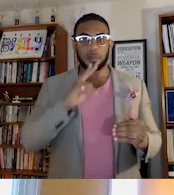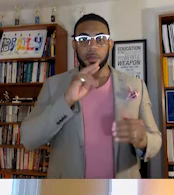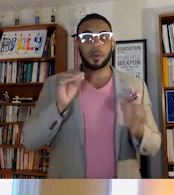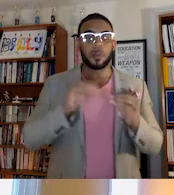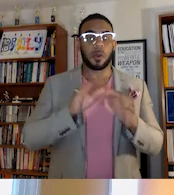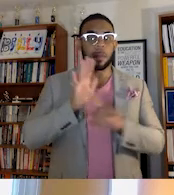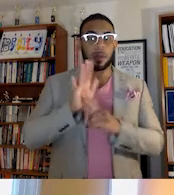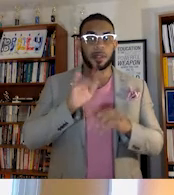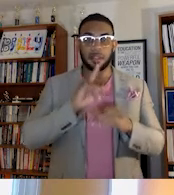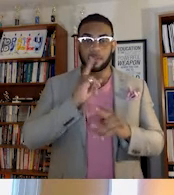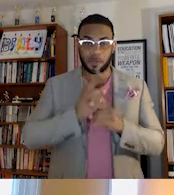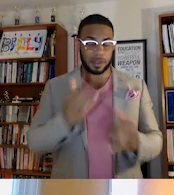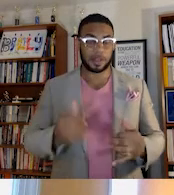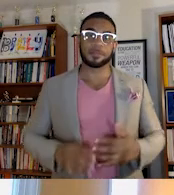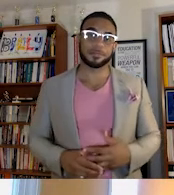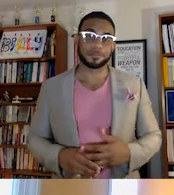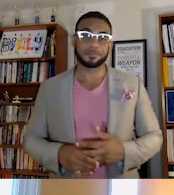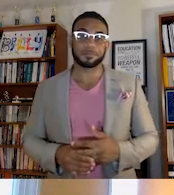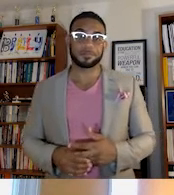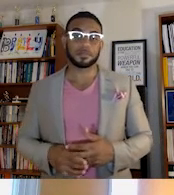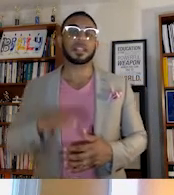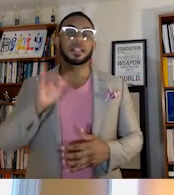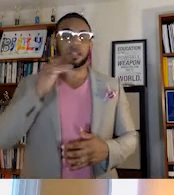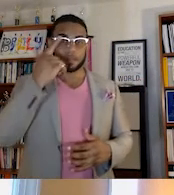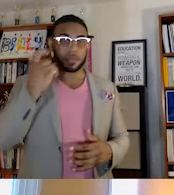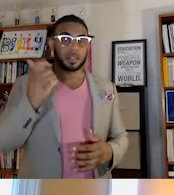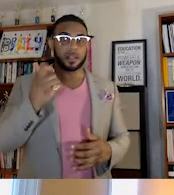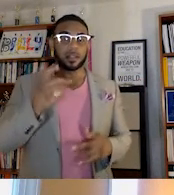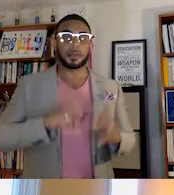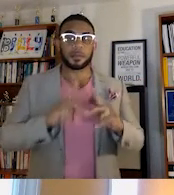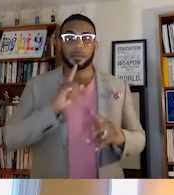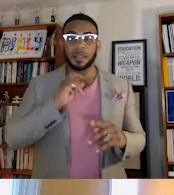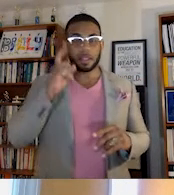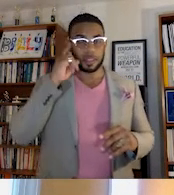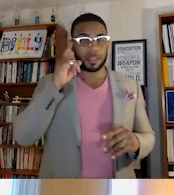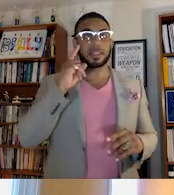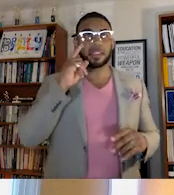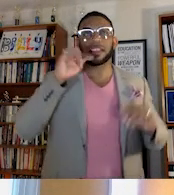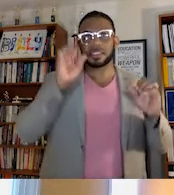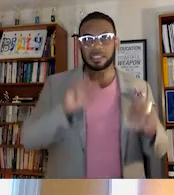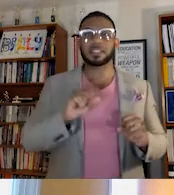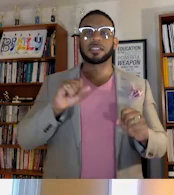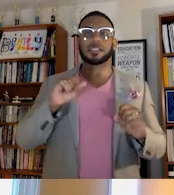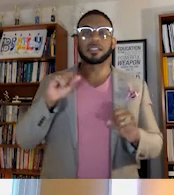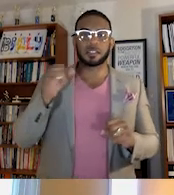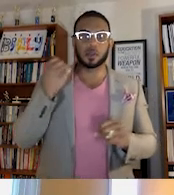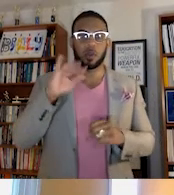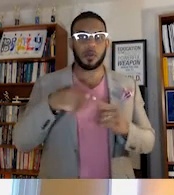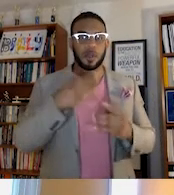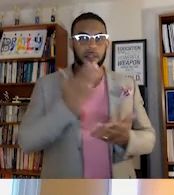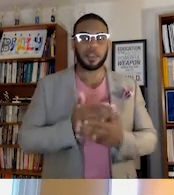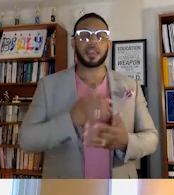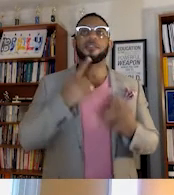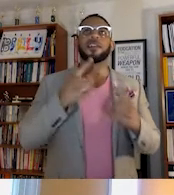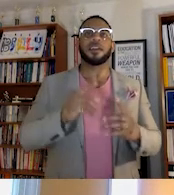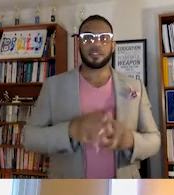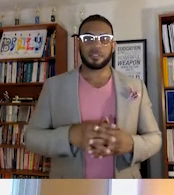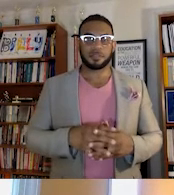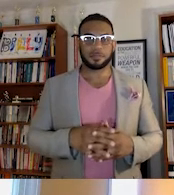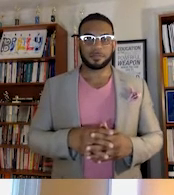more popular than it is right now. And that is because folks, I think, can rally around the fact,